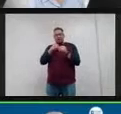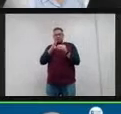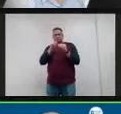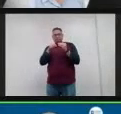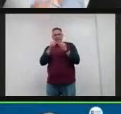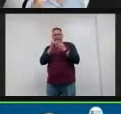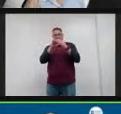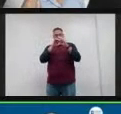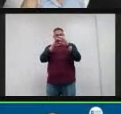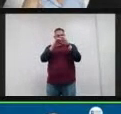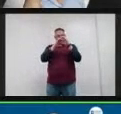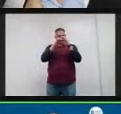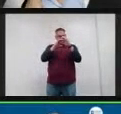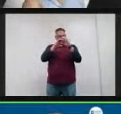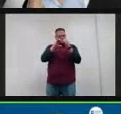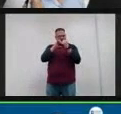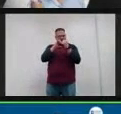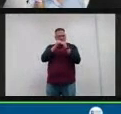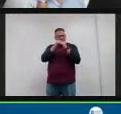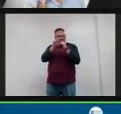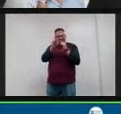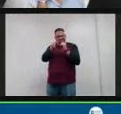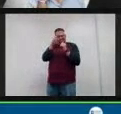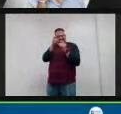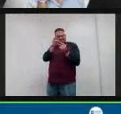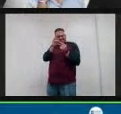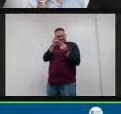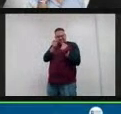piece here? How will the board